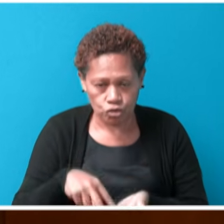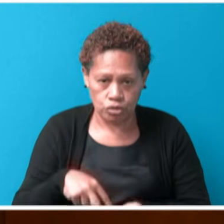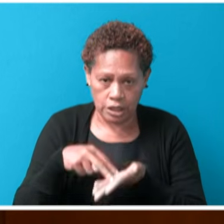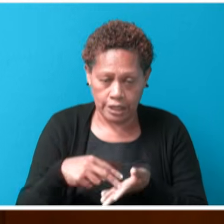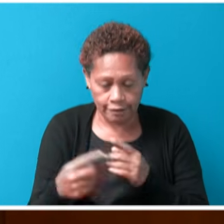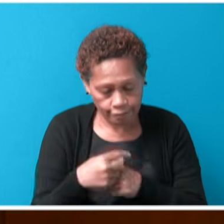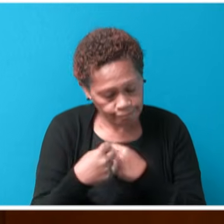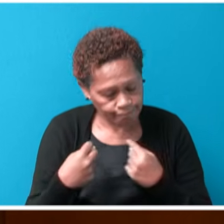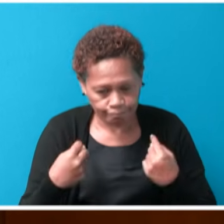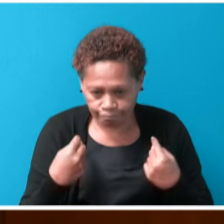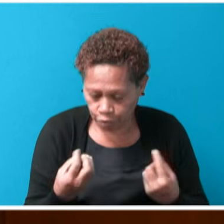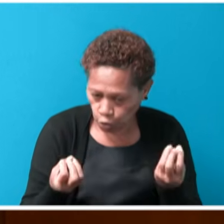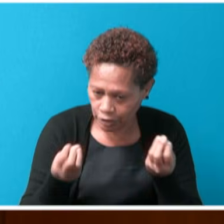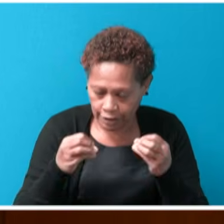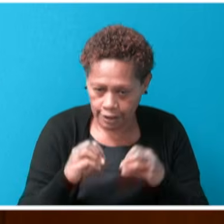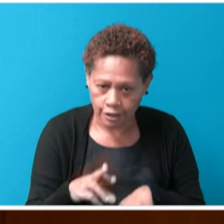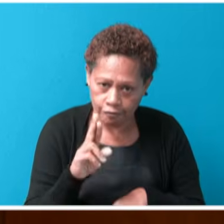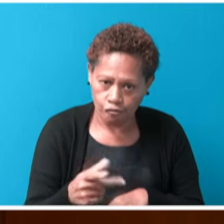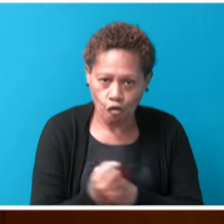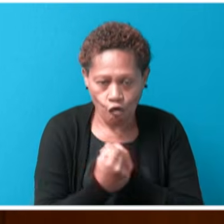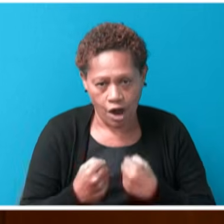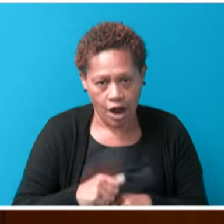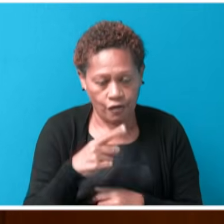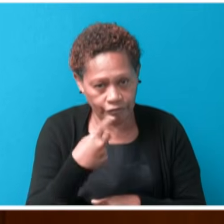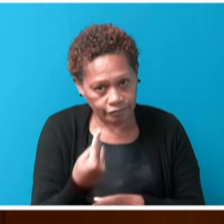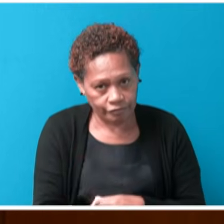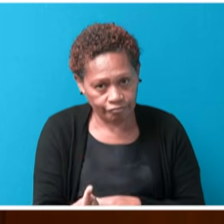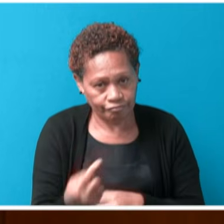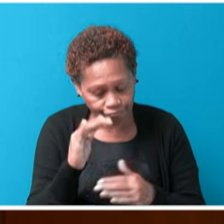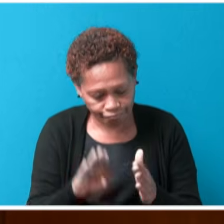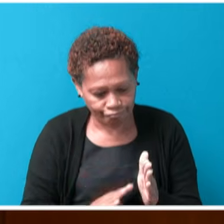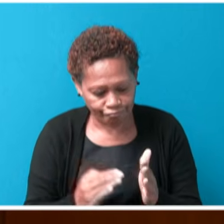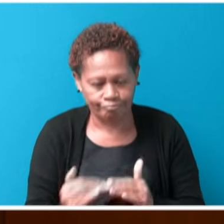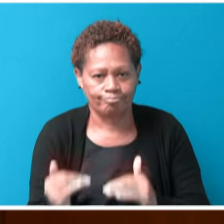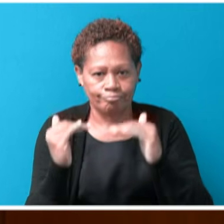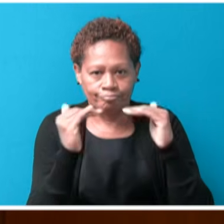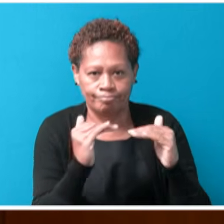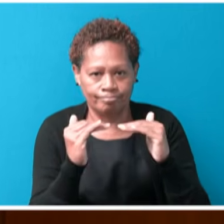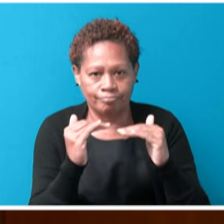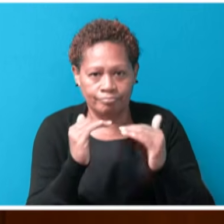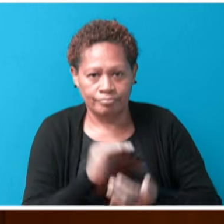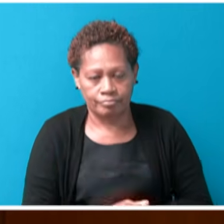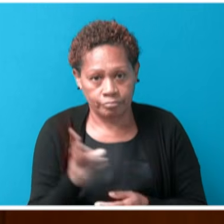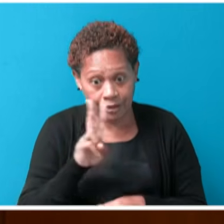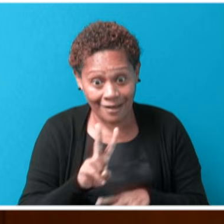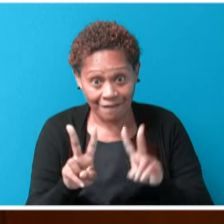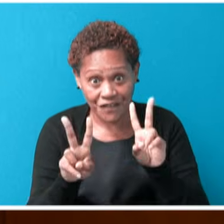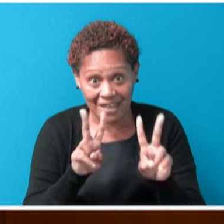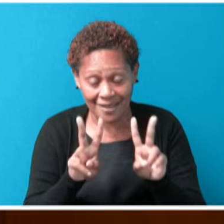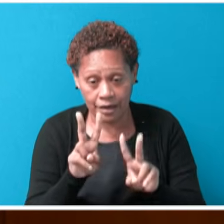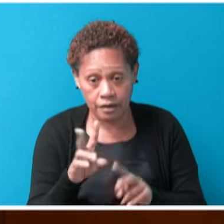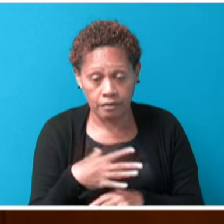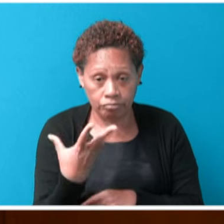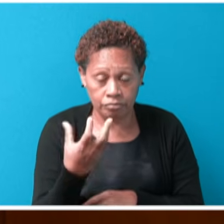ourselves, a standard we must uphold. Speaker, sir, the vision articulated by His